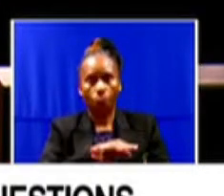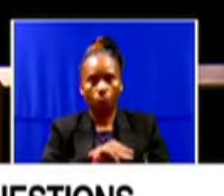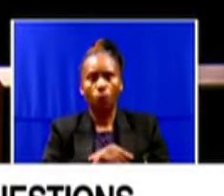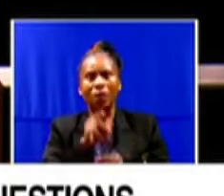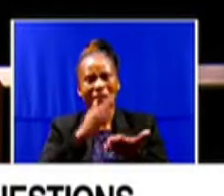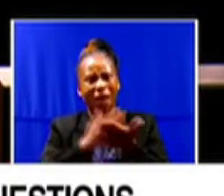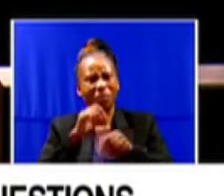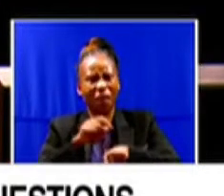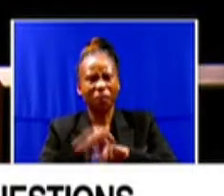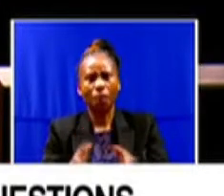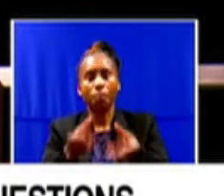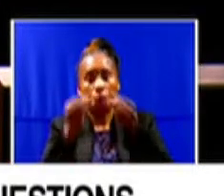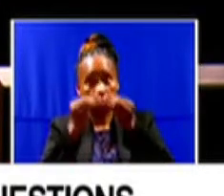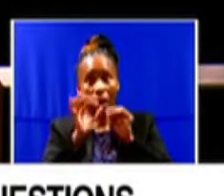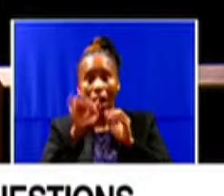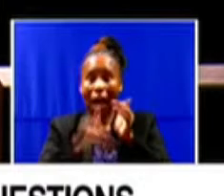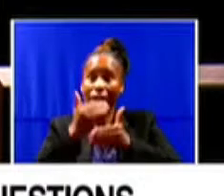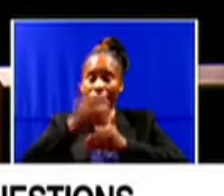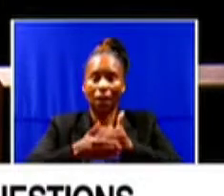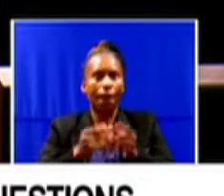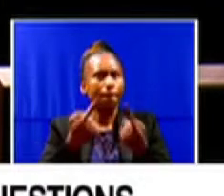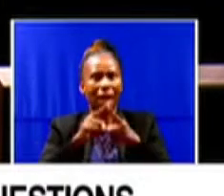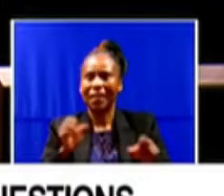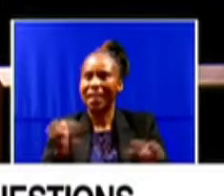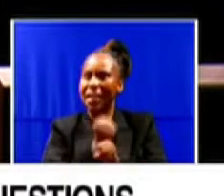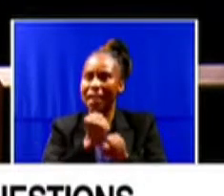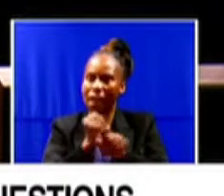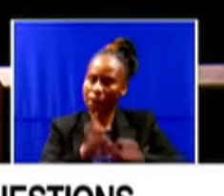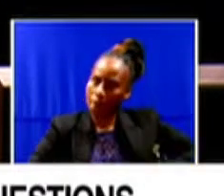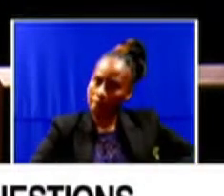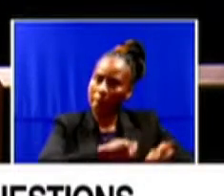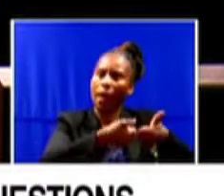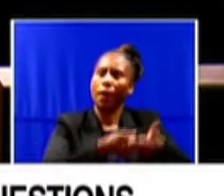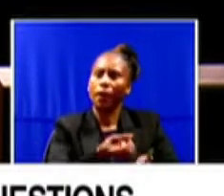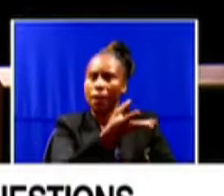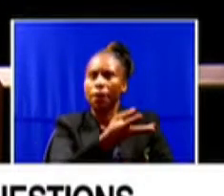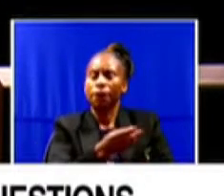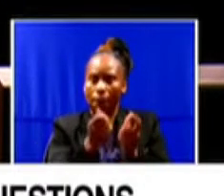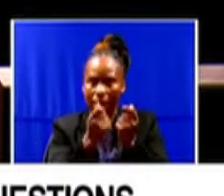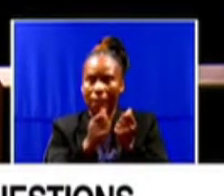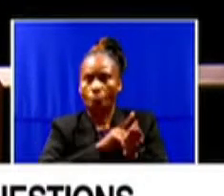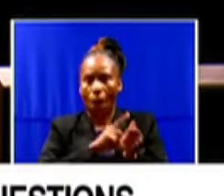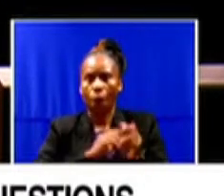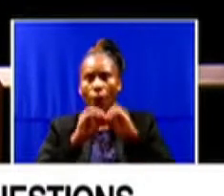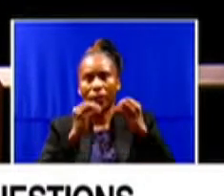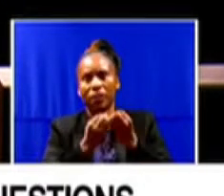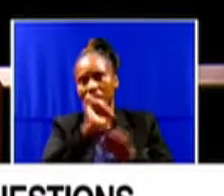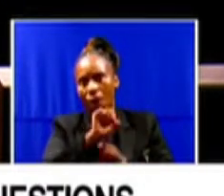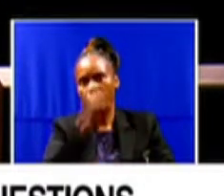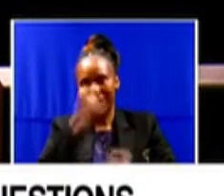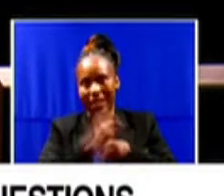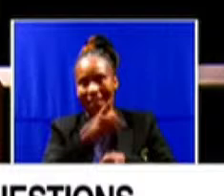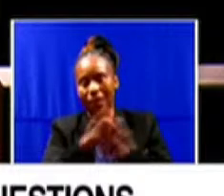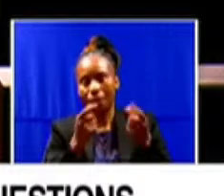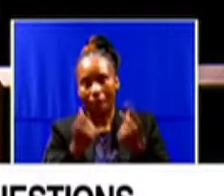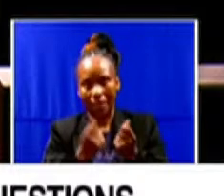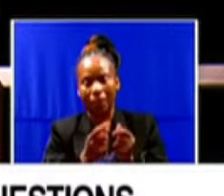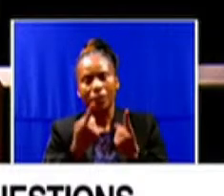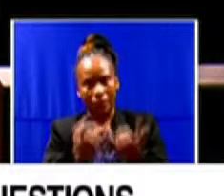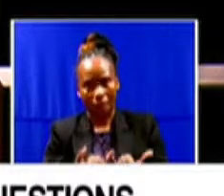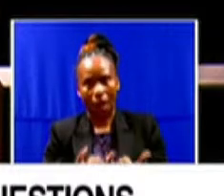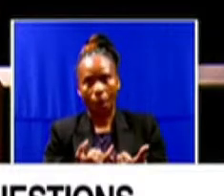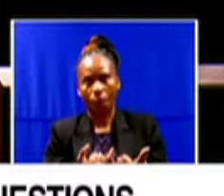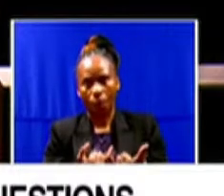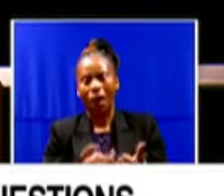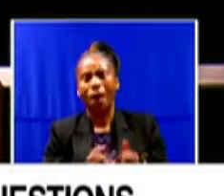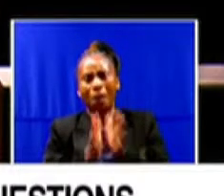never returned the money because your organization always needs money. Now, I put it to you, Mr. President, that your party